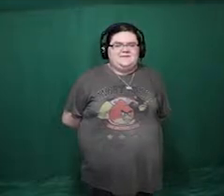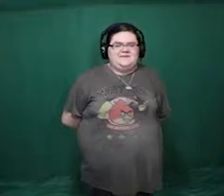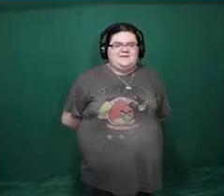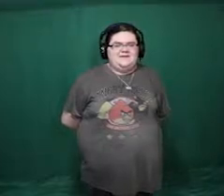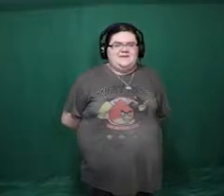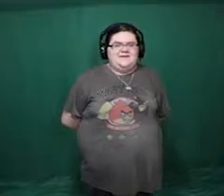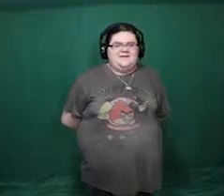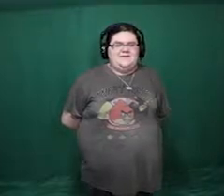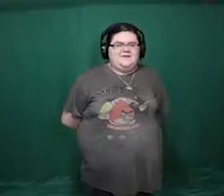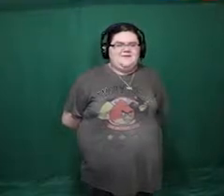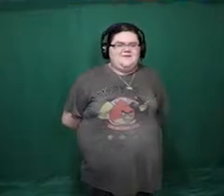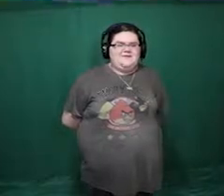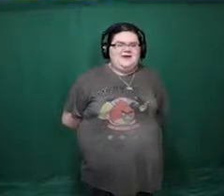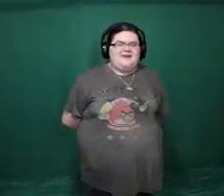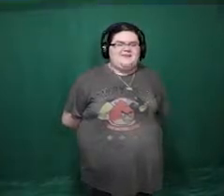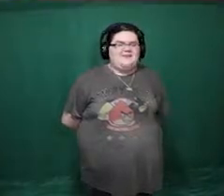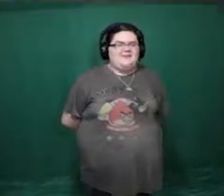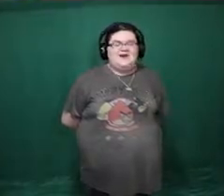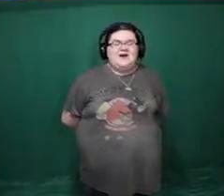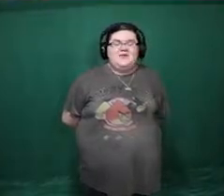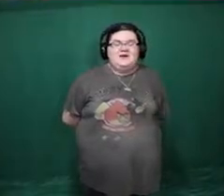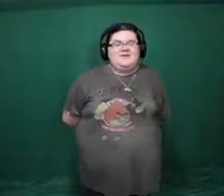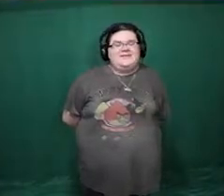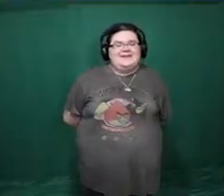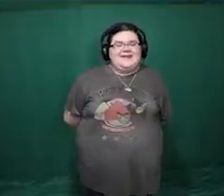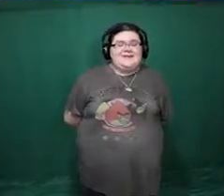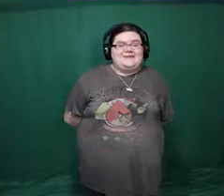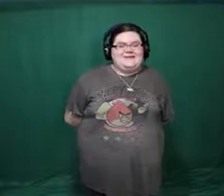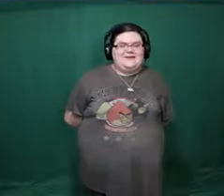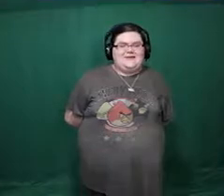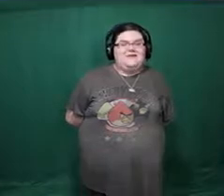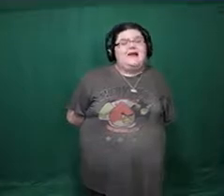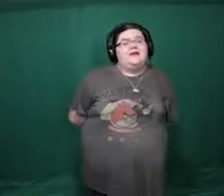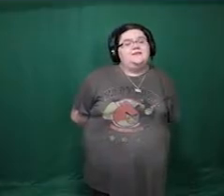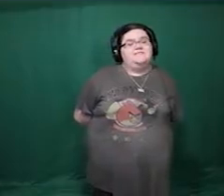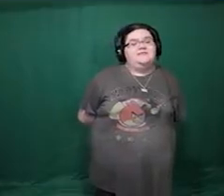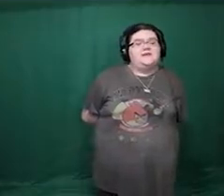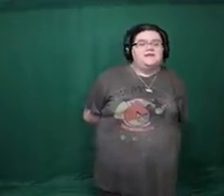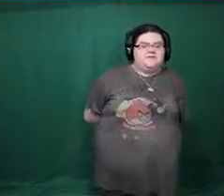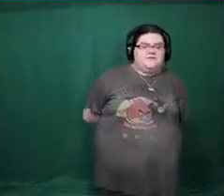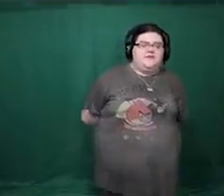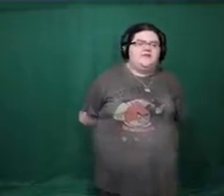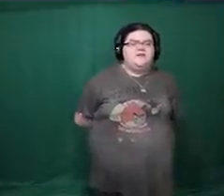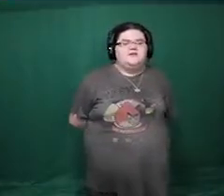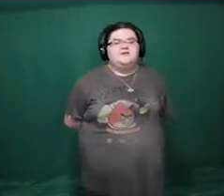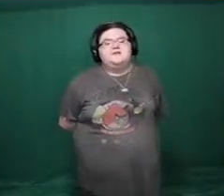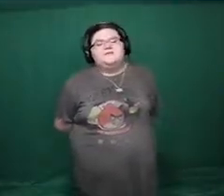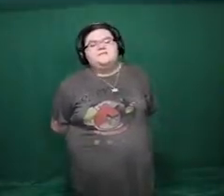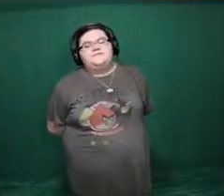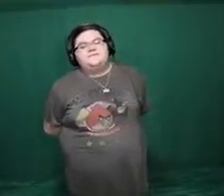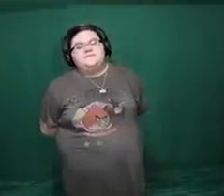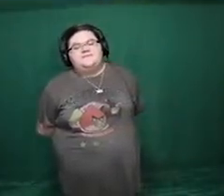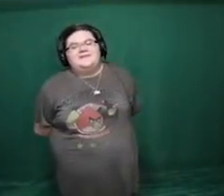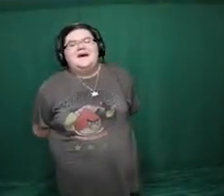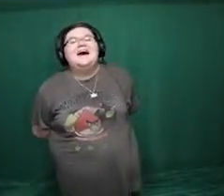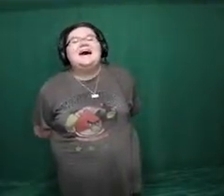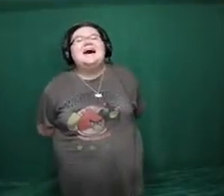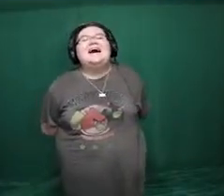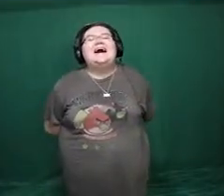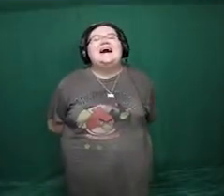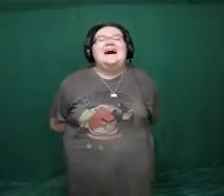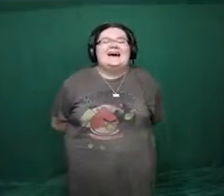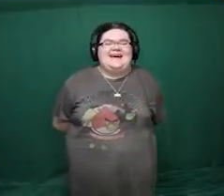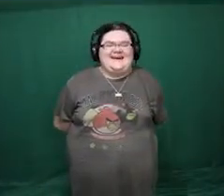fucked yet. Yep, of course they have, because why wouldn't they in Seesaw? Yeah. But that is for real. I don't want to hear it from you.